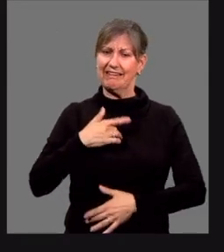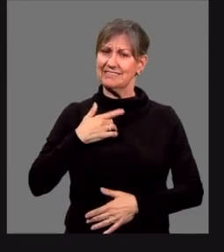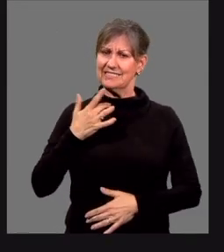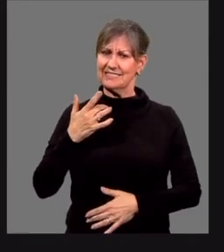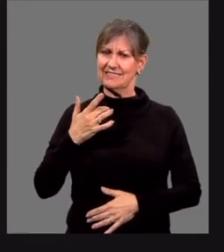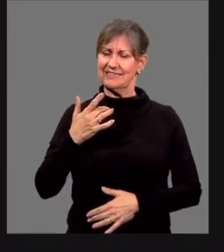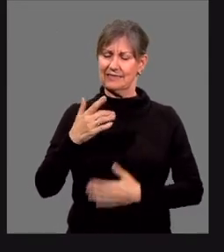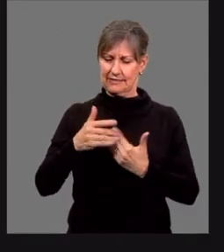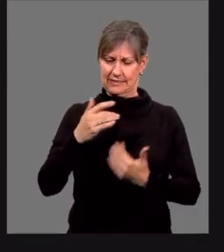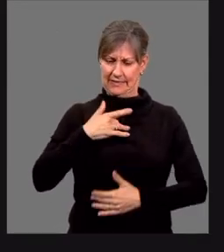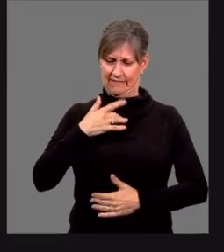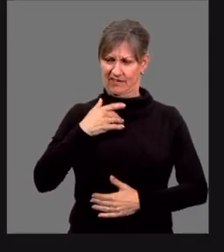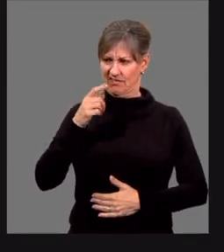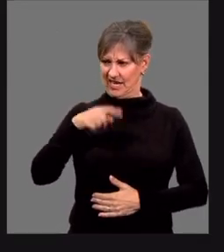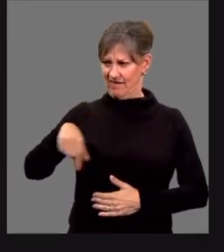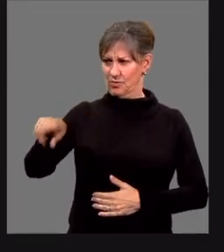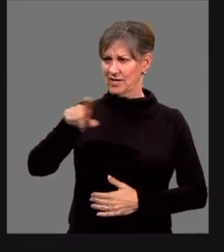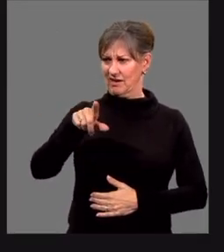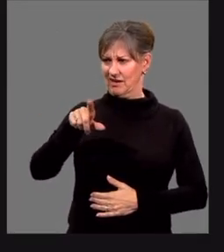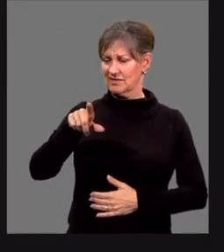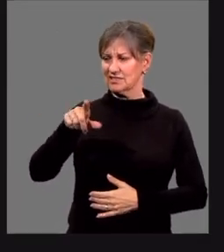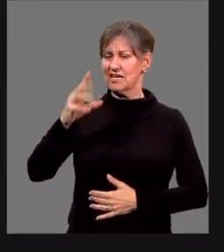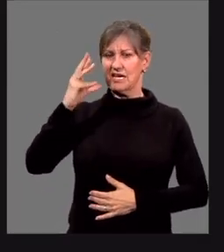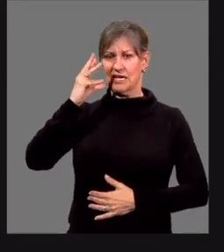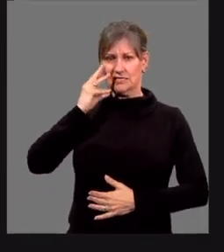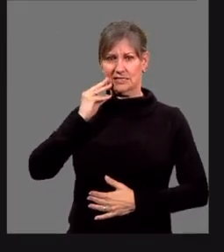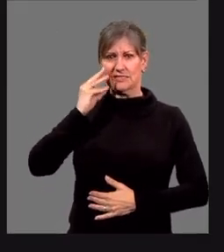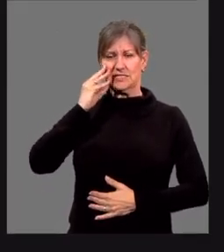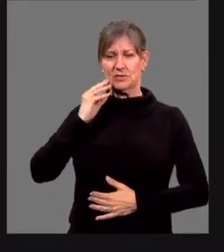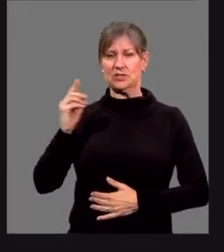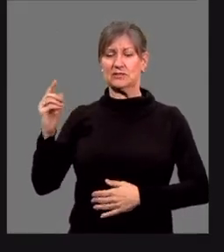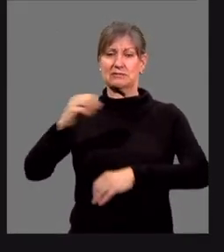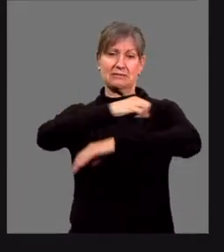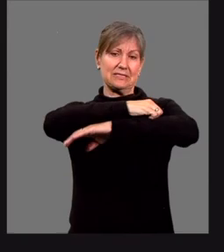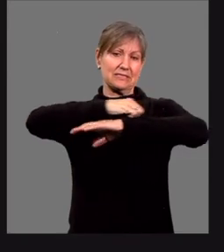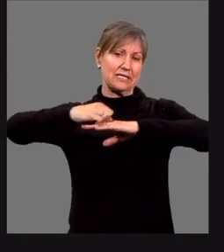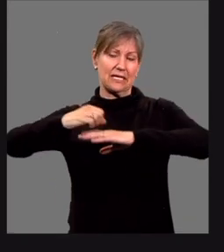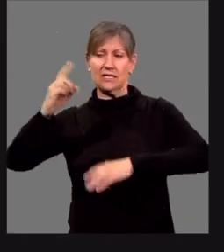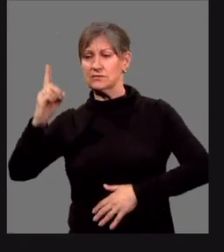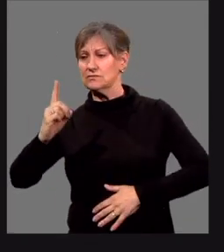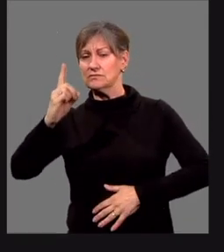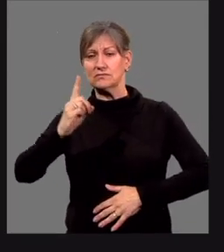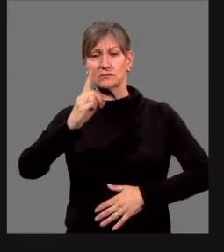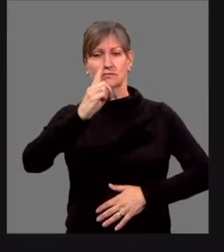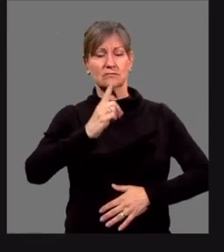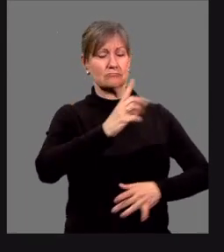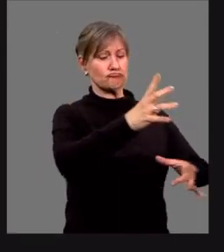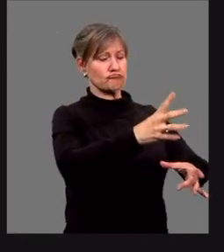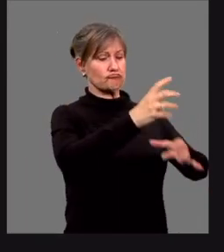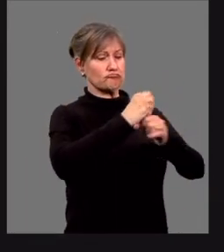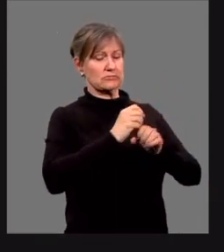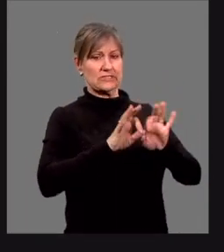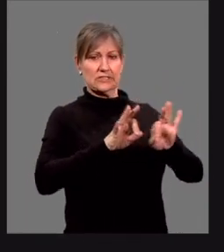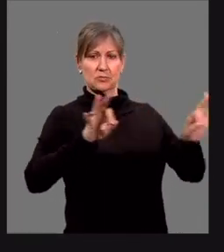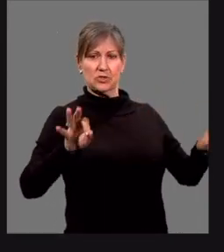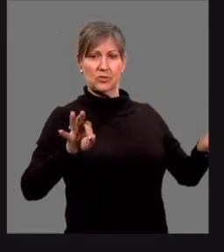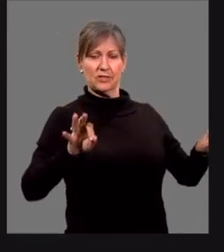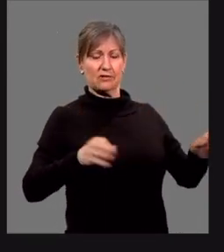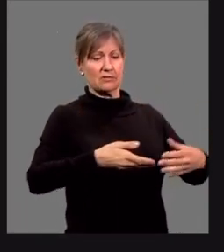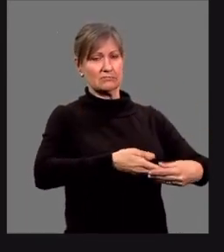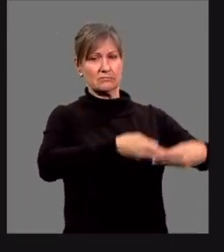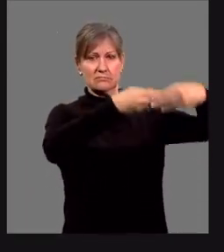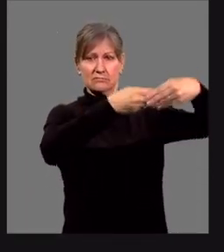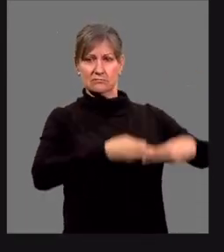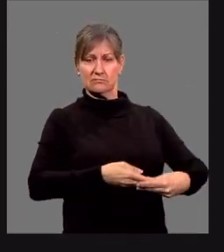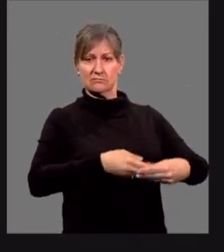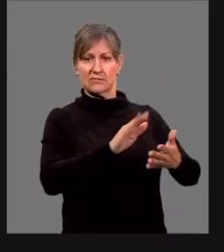that everyone else has gotten to experience walking across the stage to receive their diploma and shake the